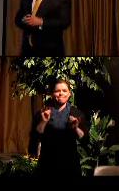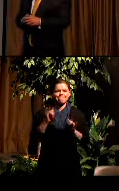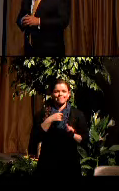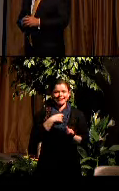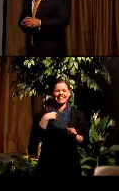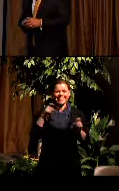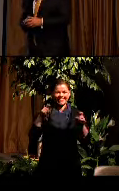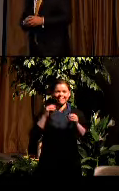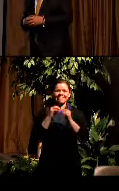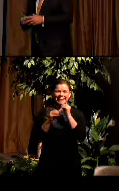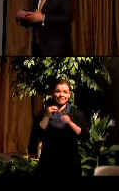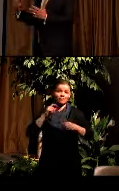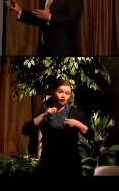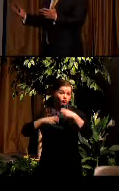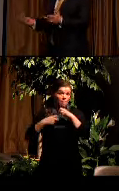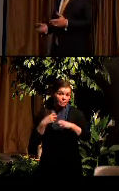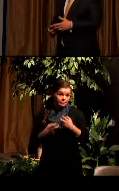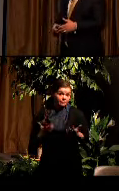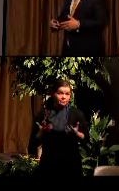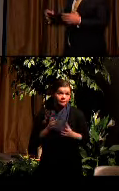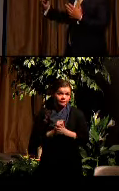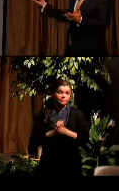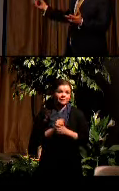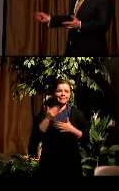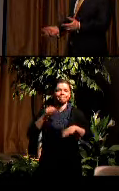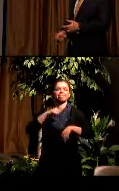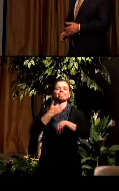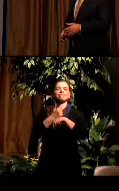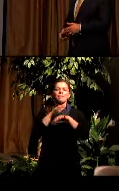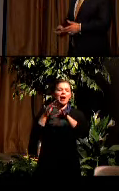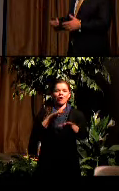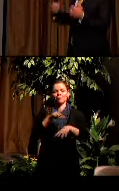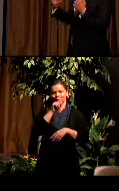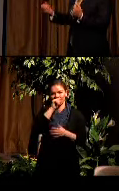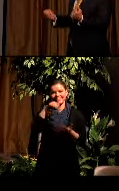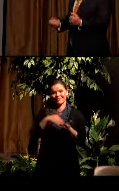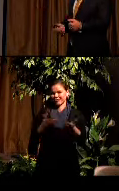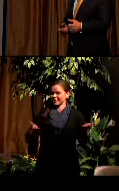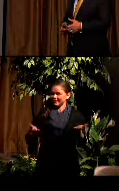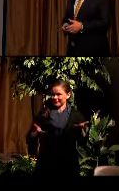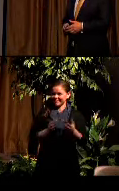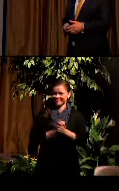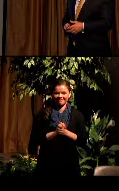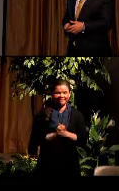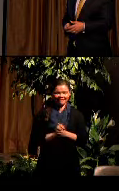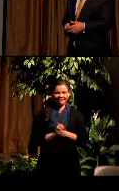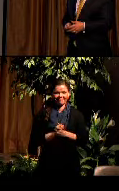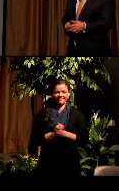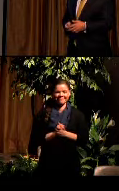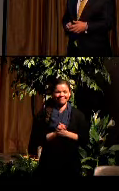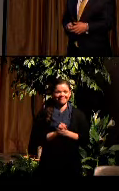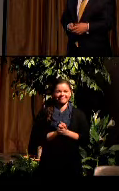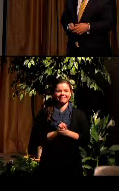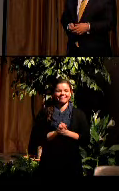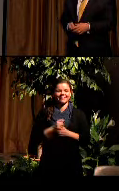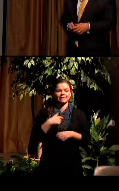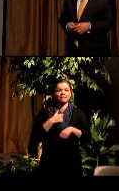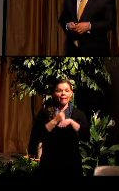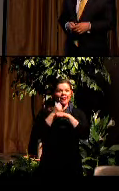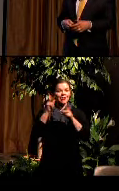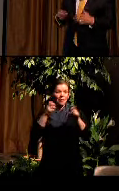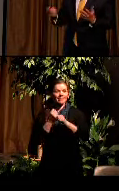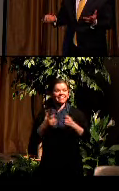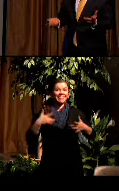we've been around ever since. And our main mission is to do what I've just described, to sort of get people excited about migration, about migratory